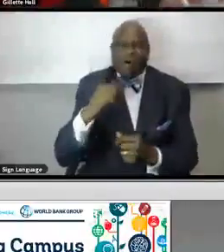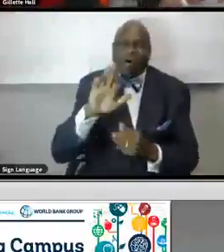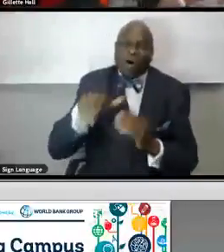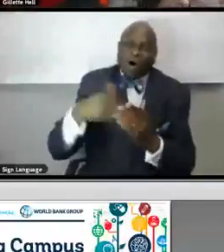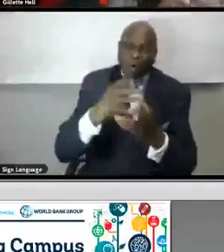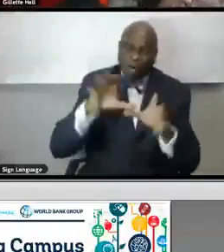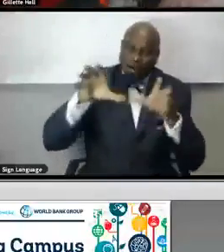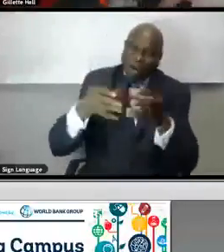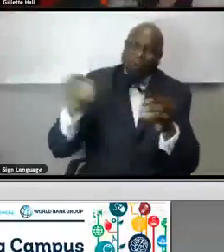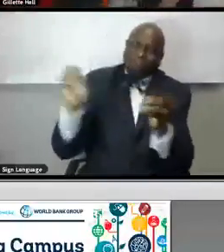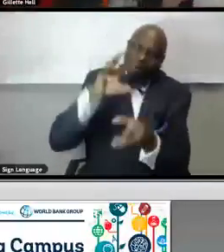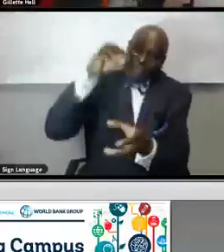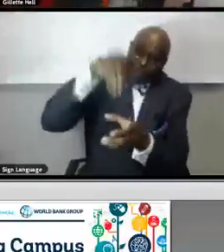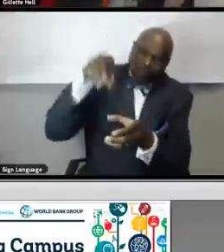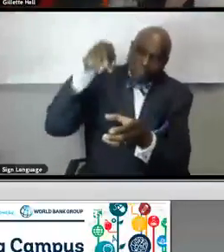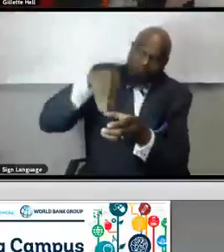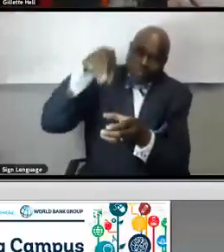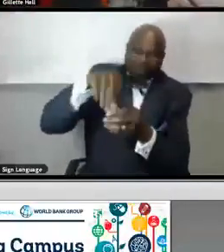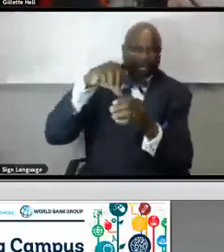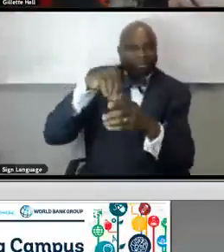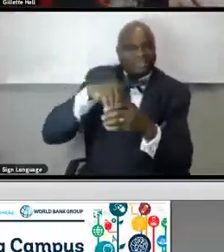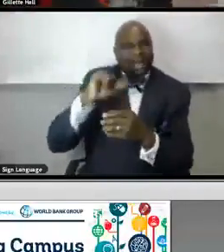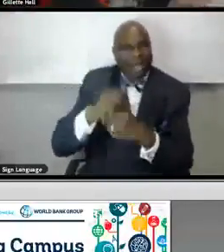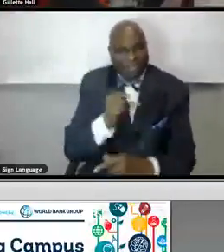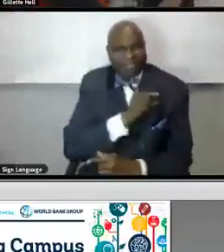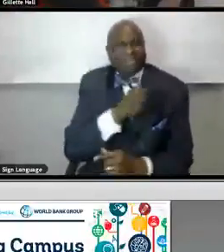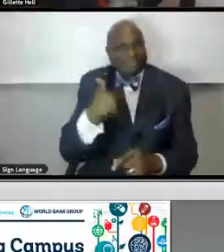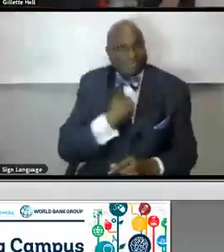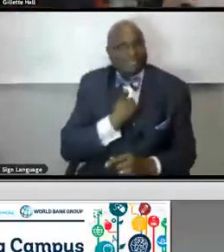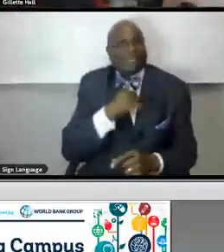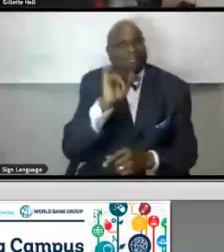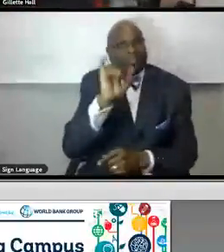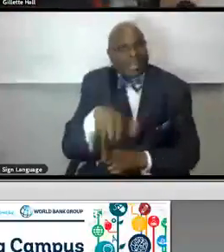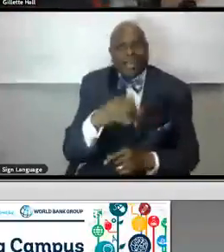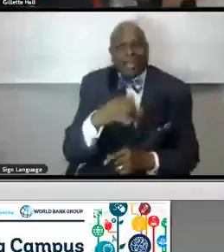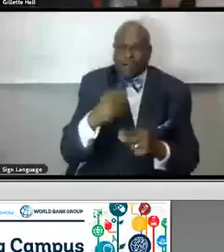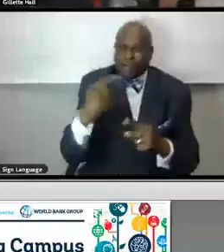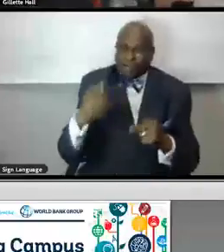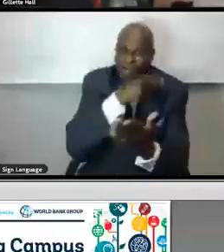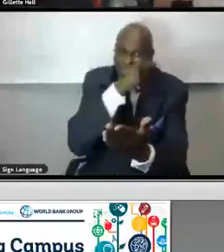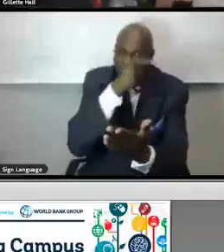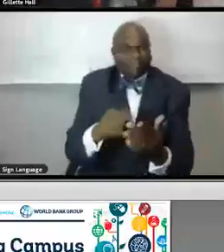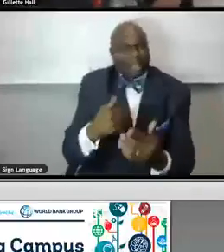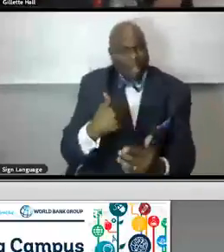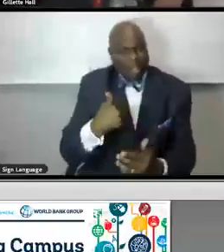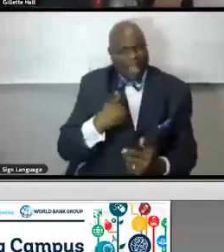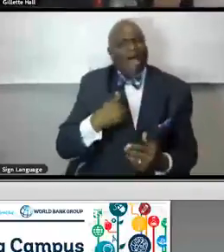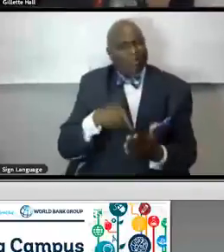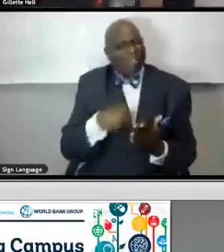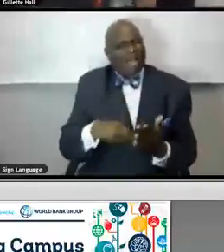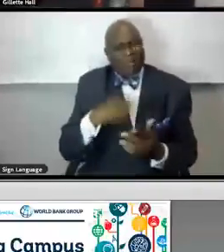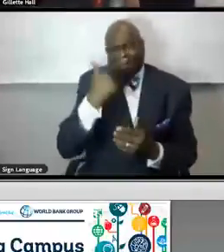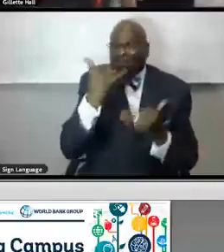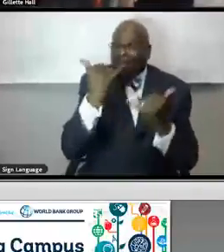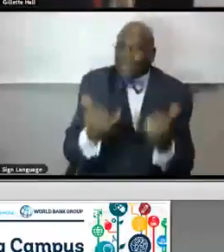lump more into it, and now I'm going to be guilty of that. Right? We criticize them, and I criticize them because they're